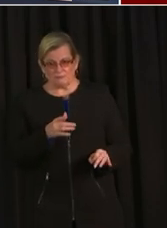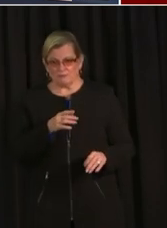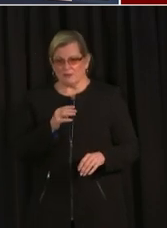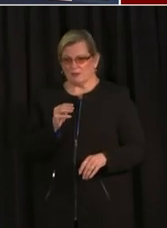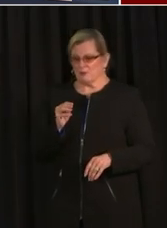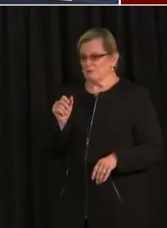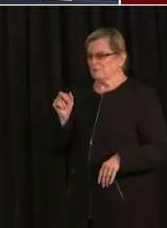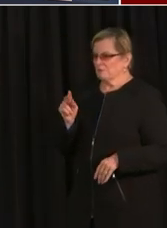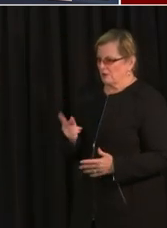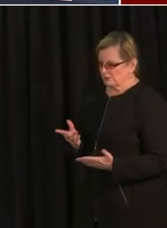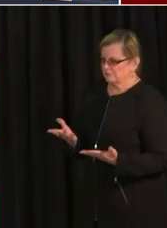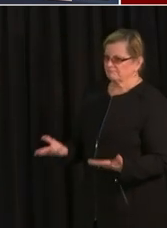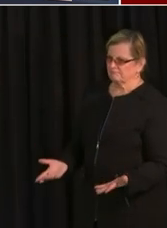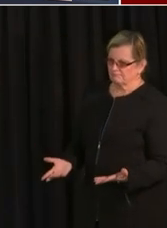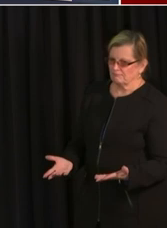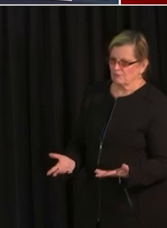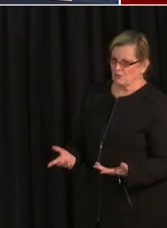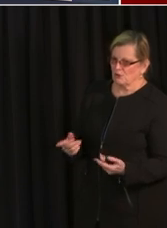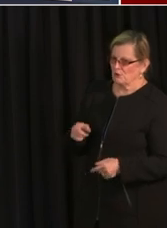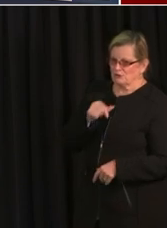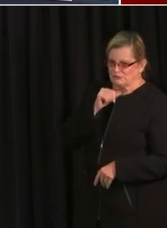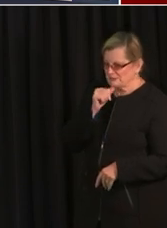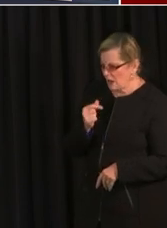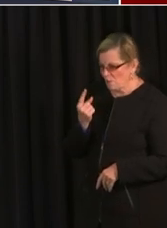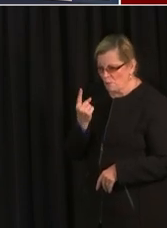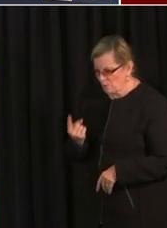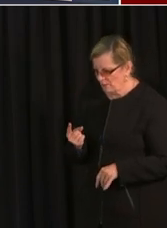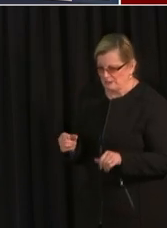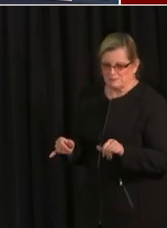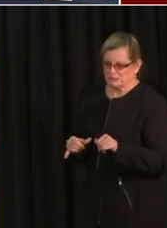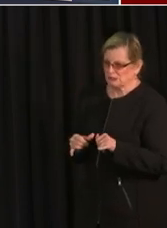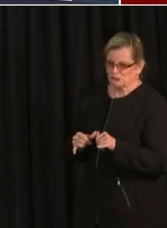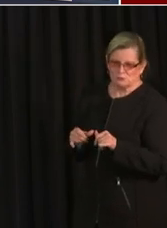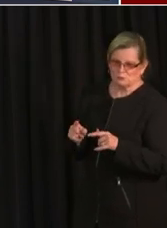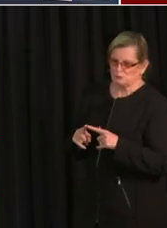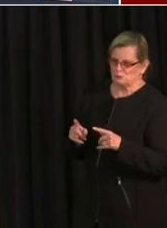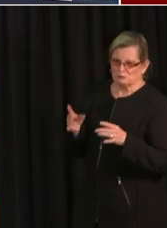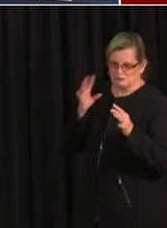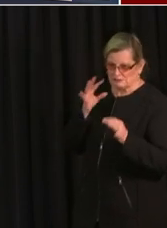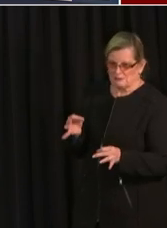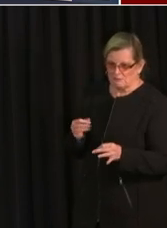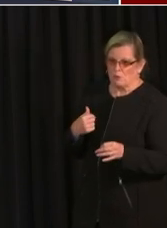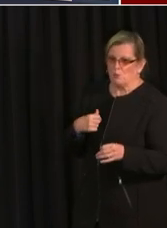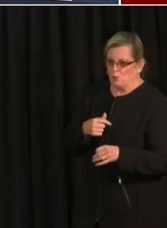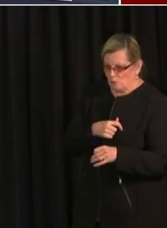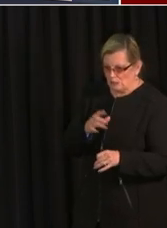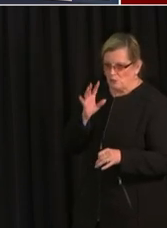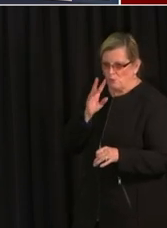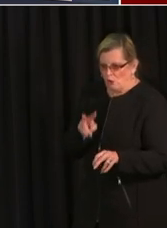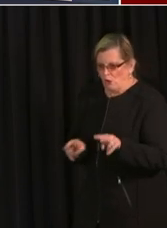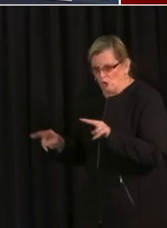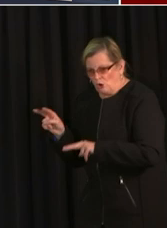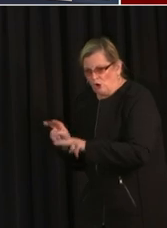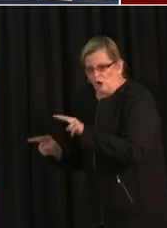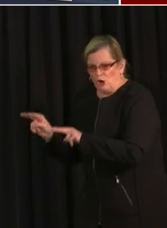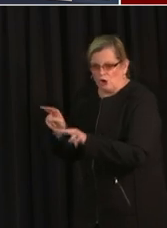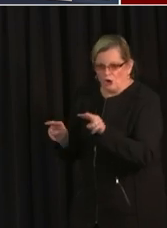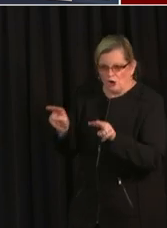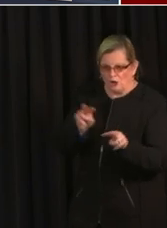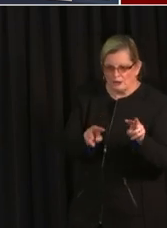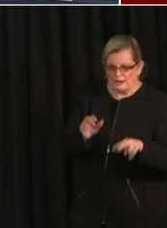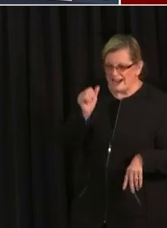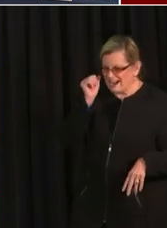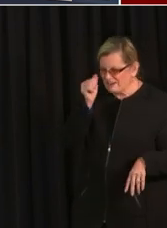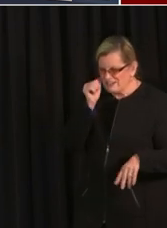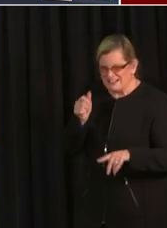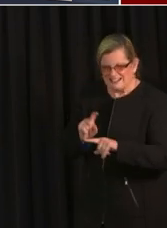isn't one, so we will continue to look at, from day to